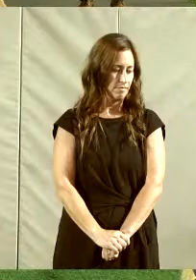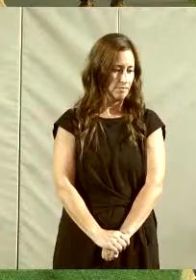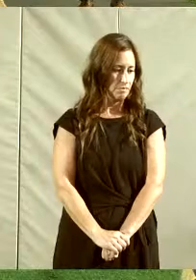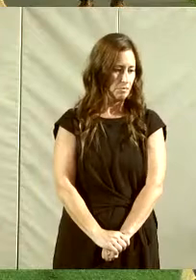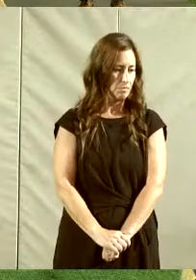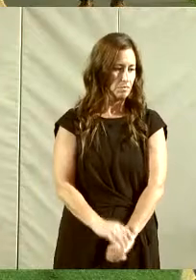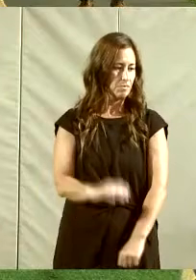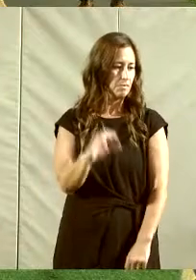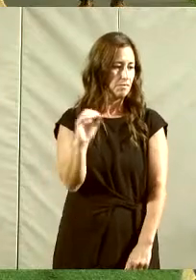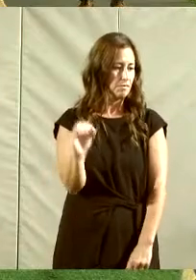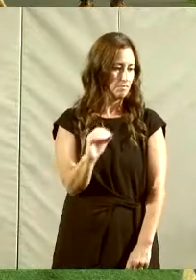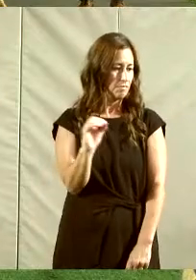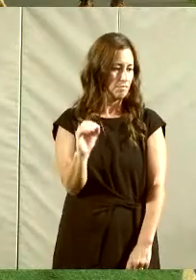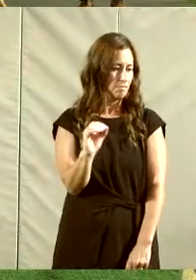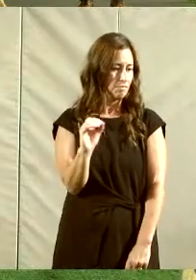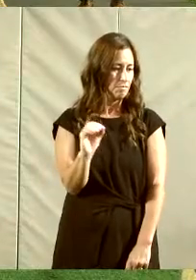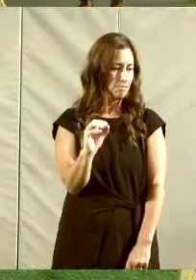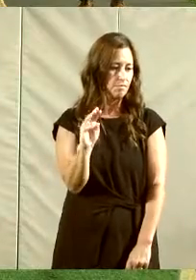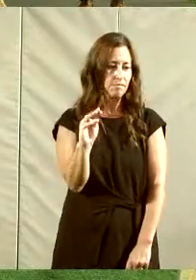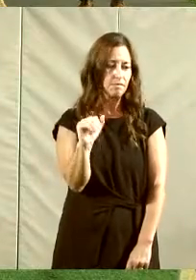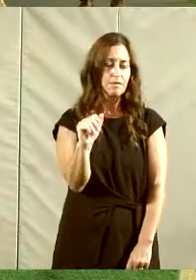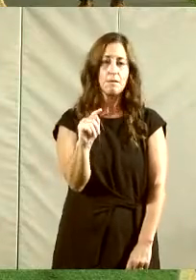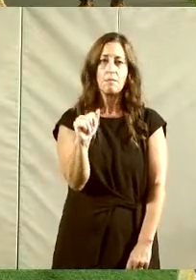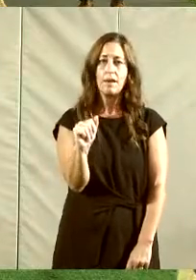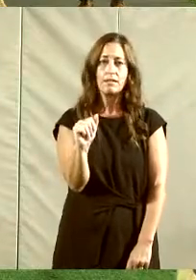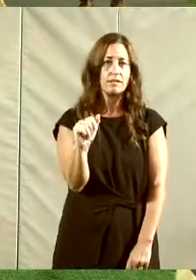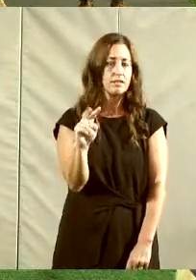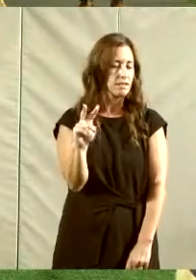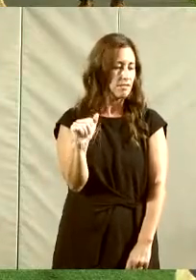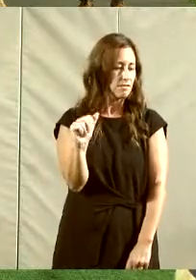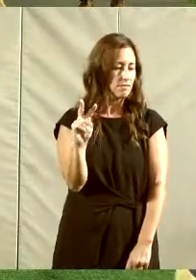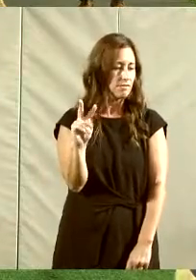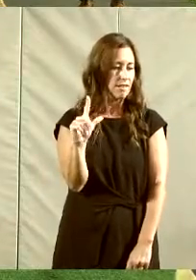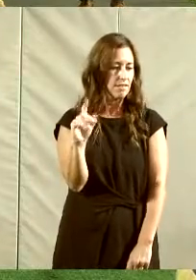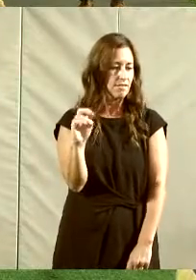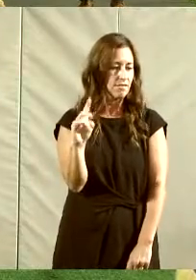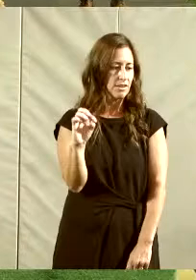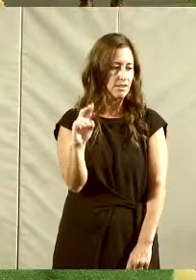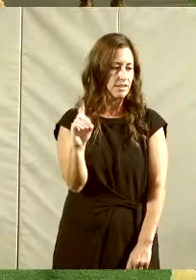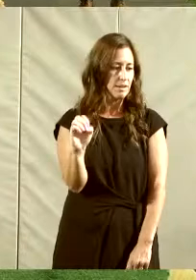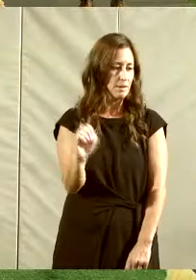Oscar Brian Mata Valverde.